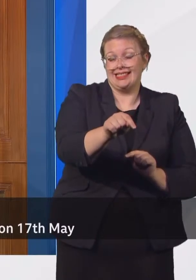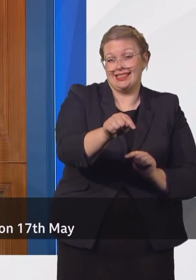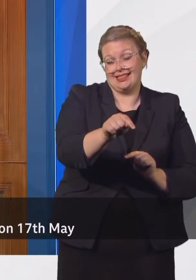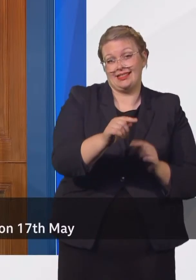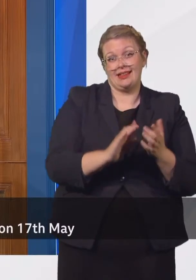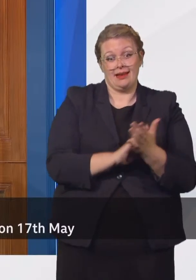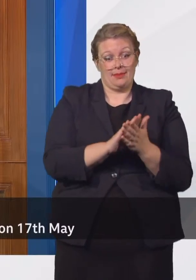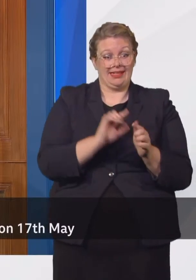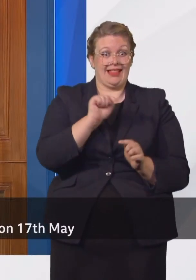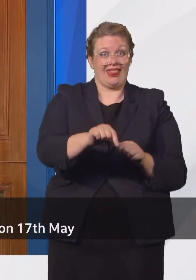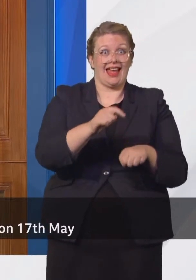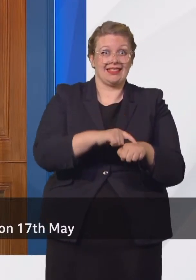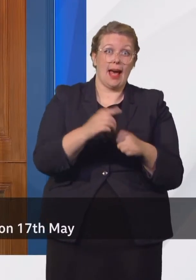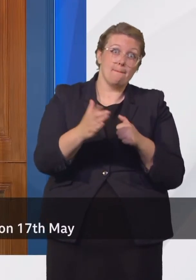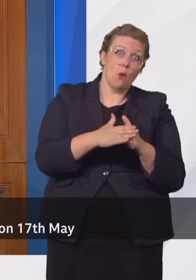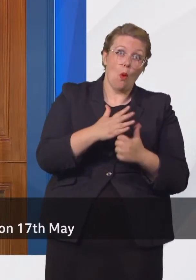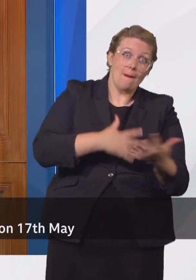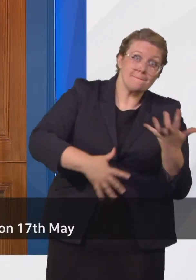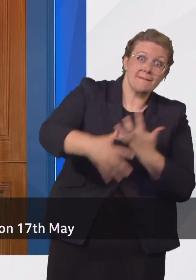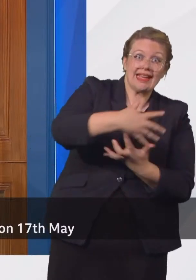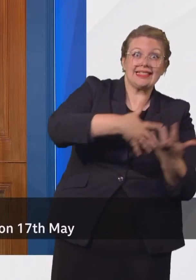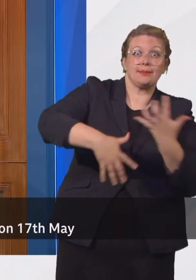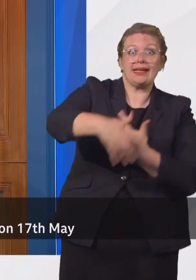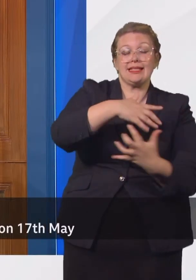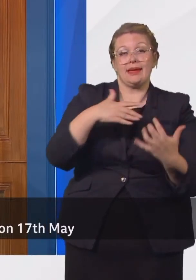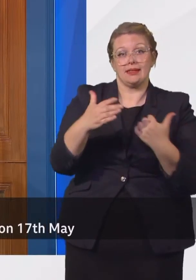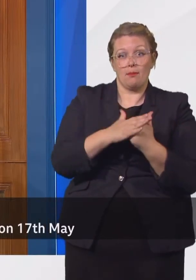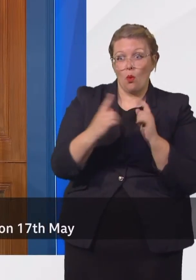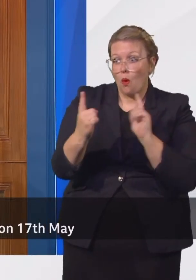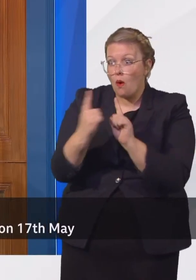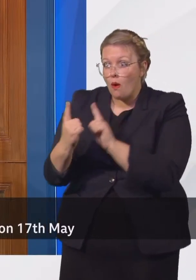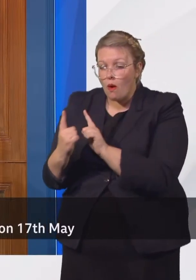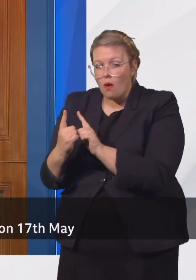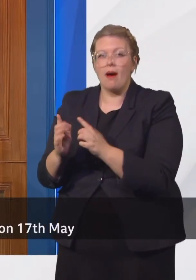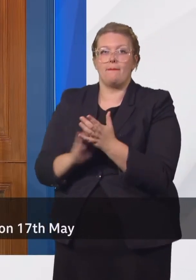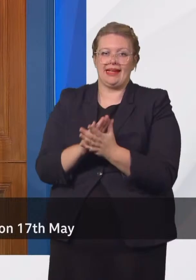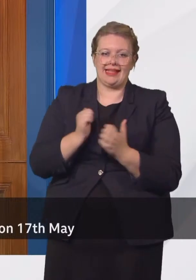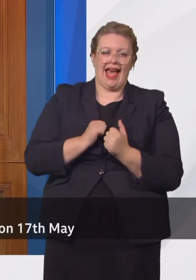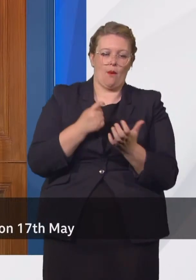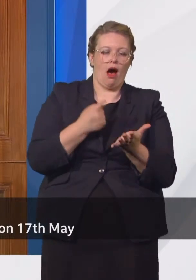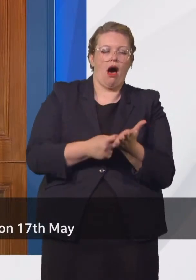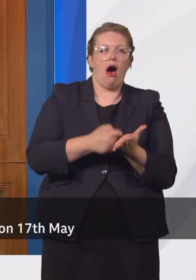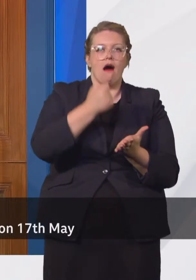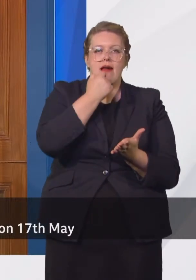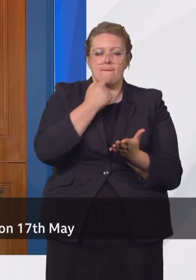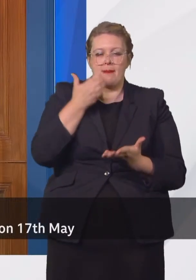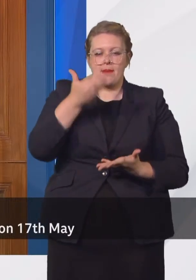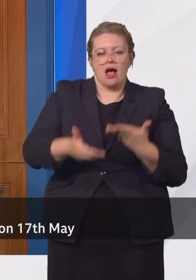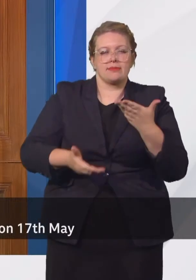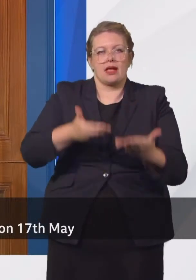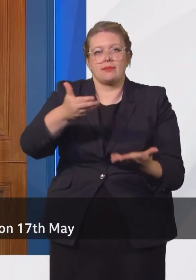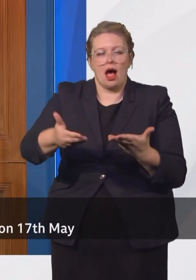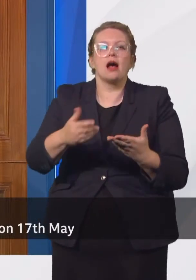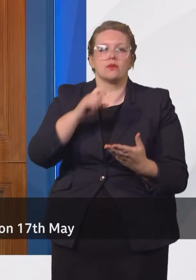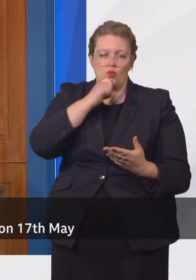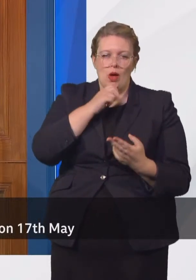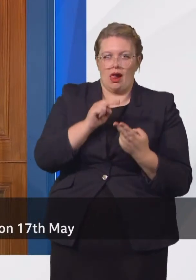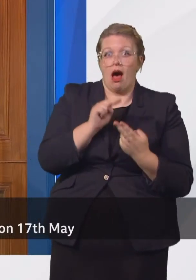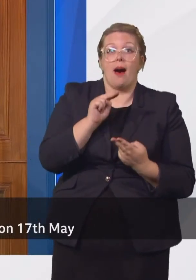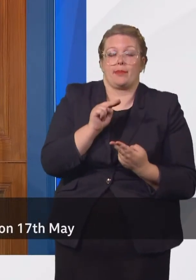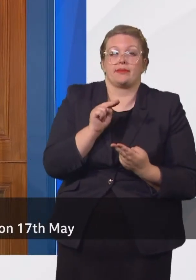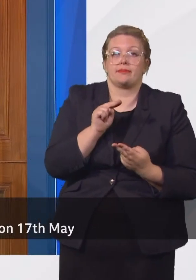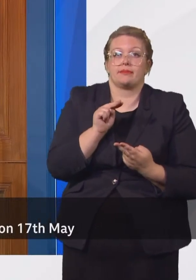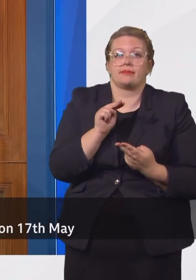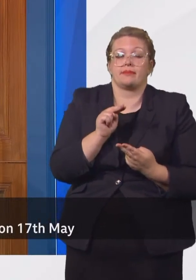as we mix more and more normally, to increase R. At the same time, we hope that